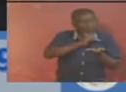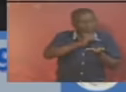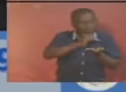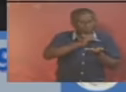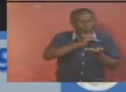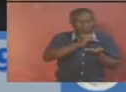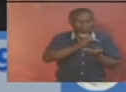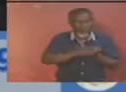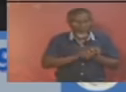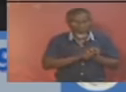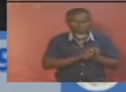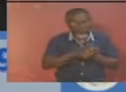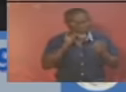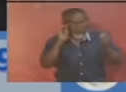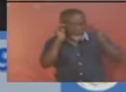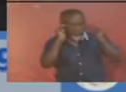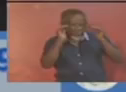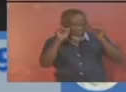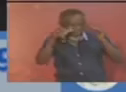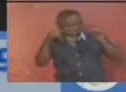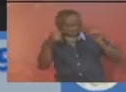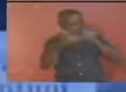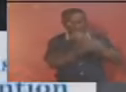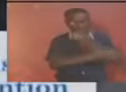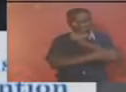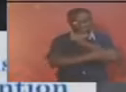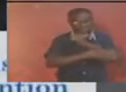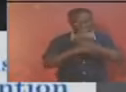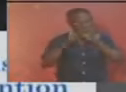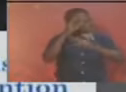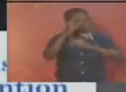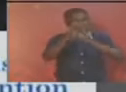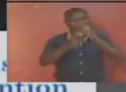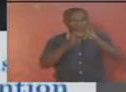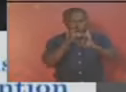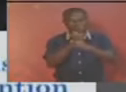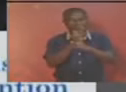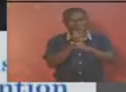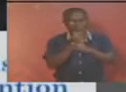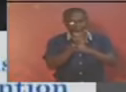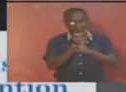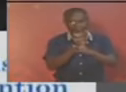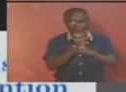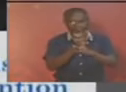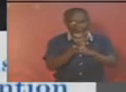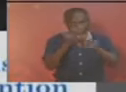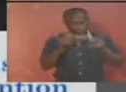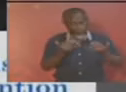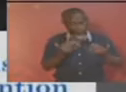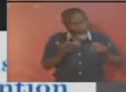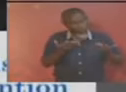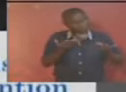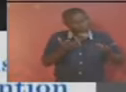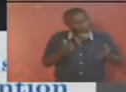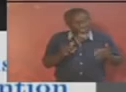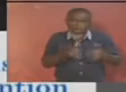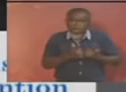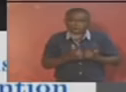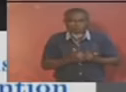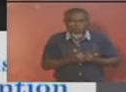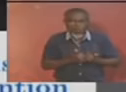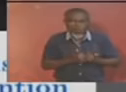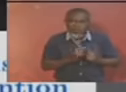happening in the rest of the world. Next slide. So I want to really end with this. For